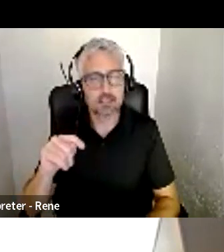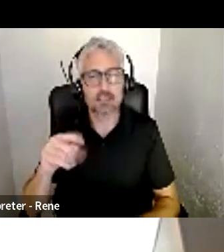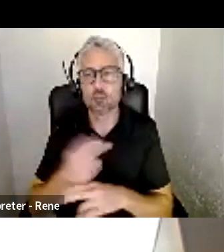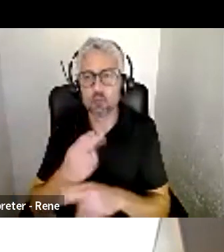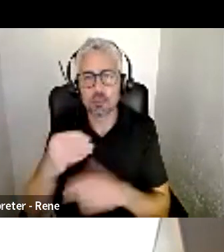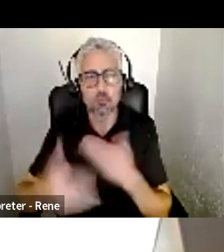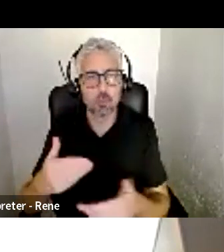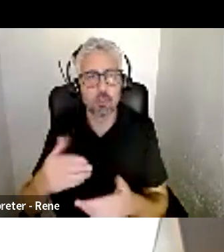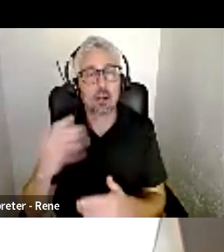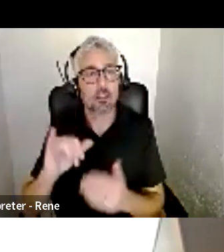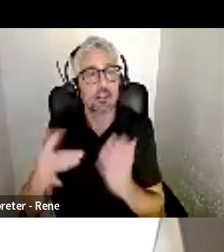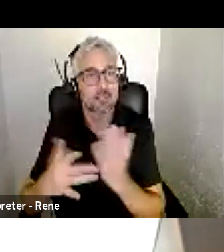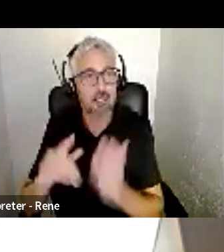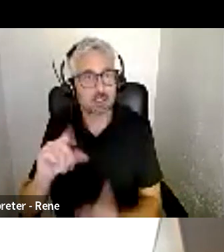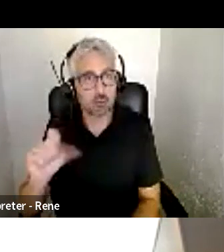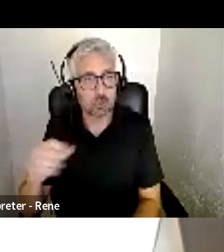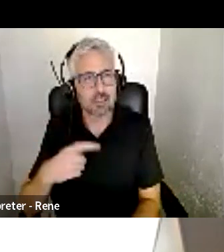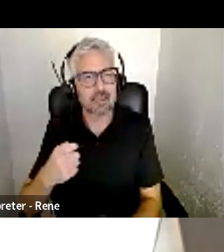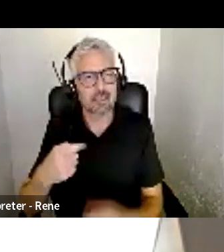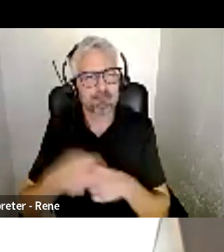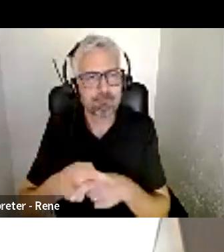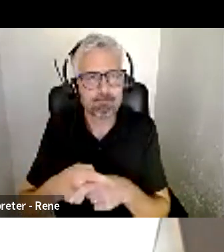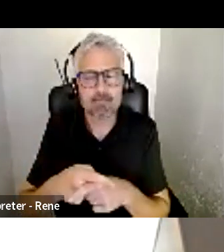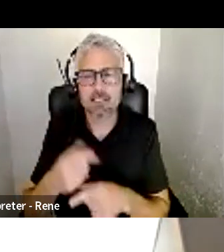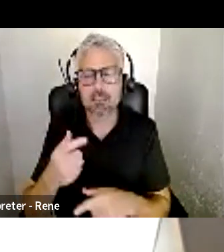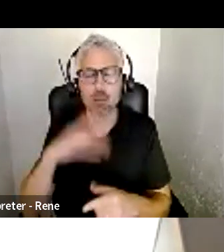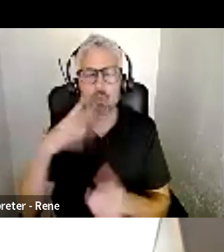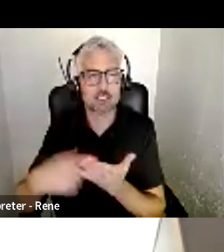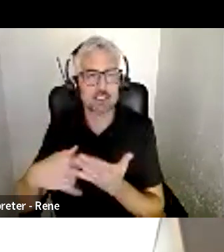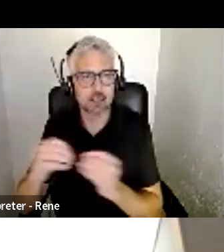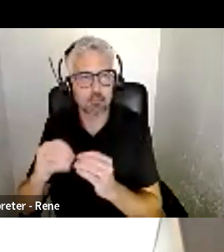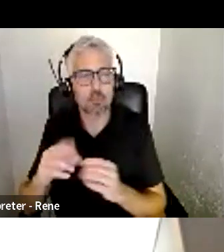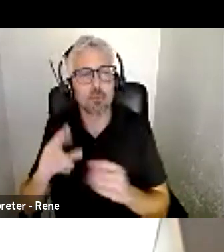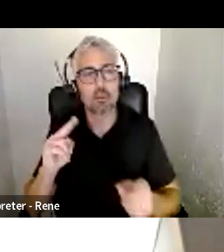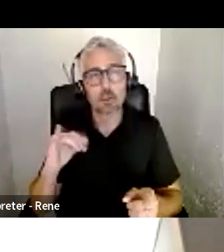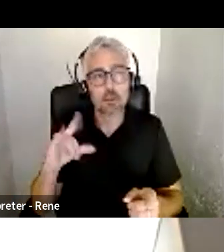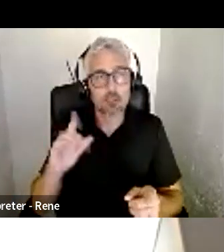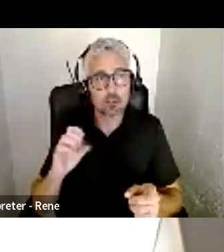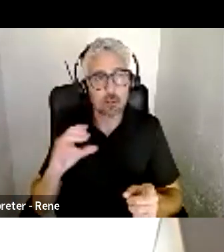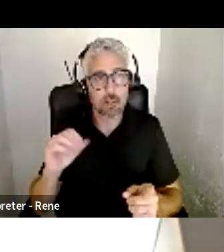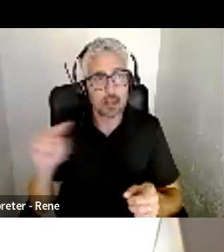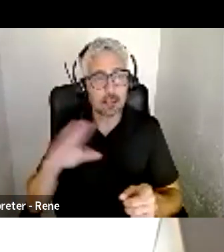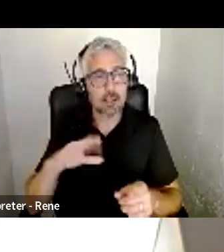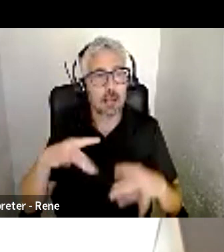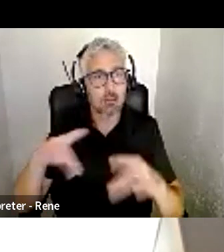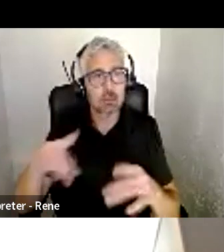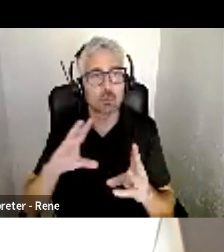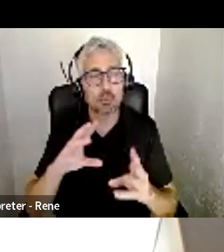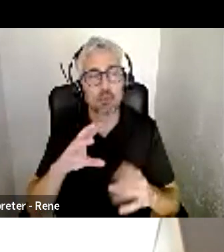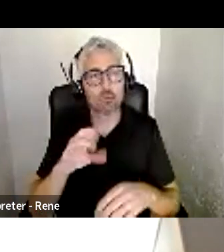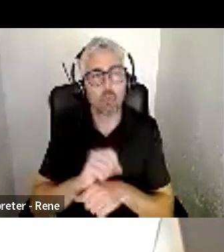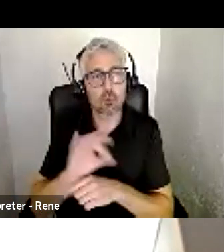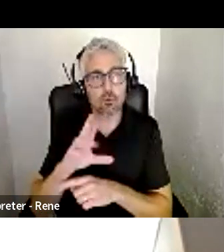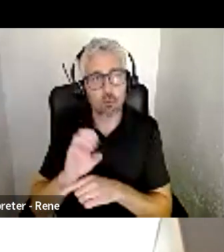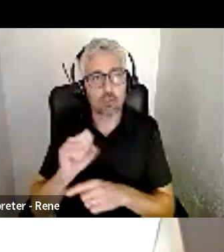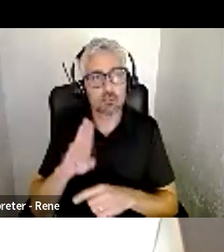at a bit of a crossroads, which we'll talk about later. Nicole and Anne's acquisition workforce committee subcommittee